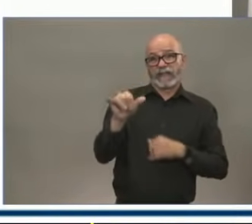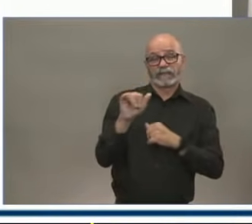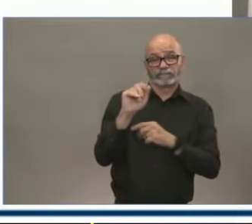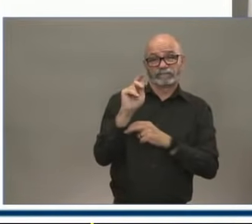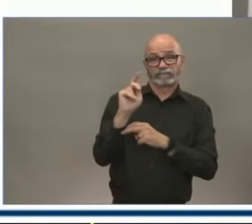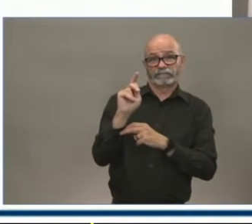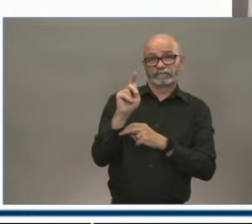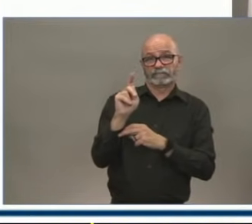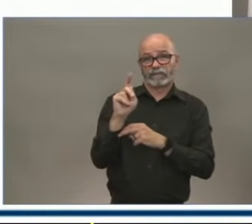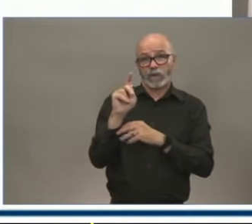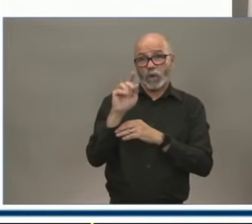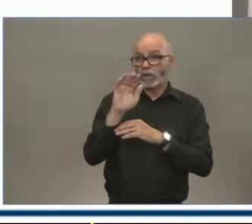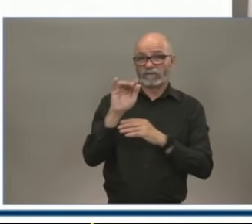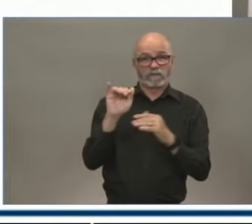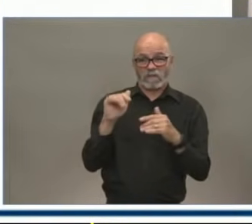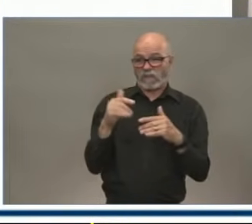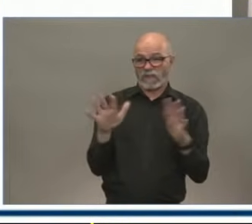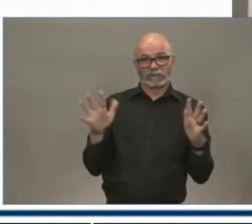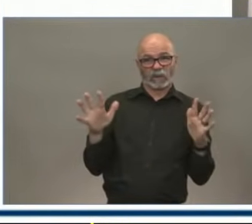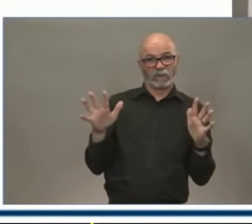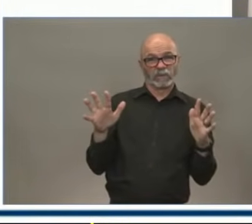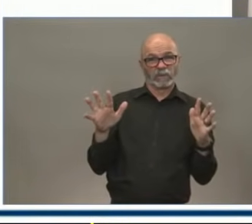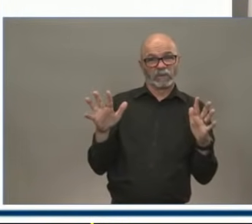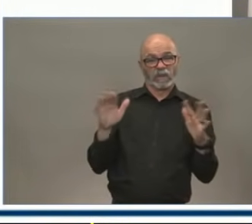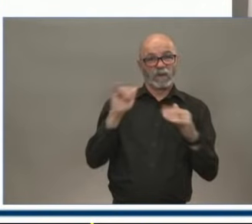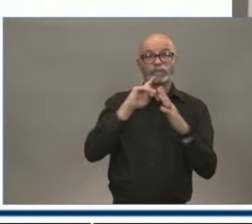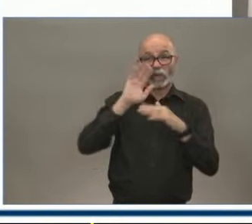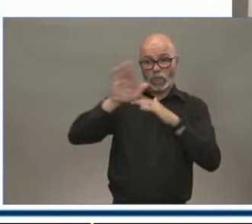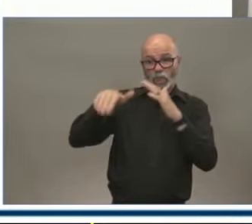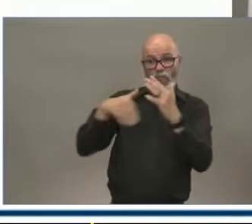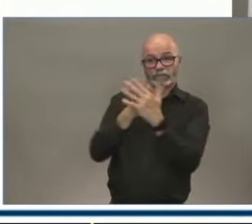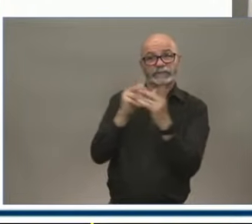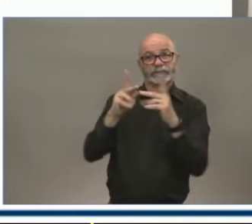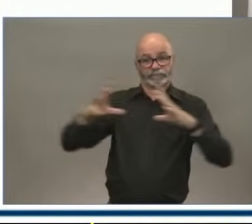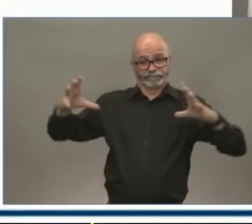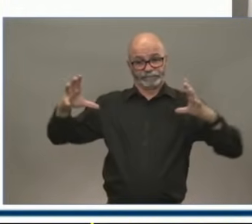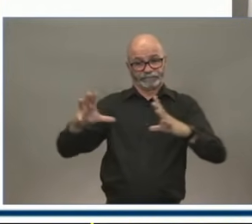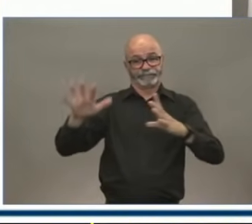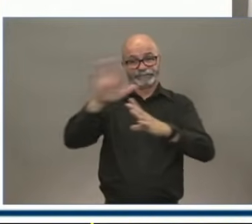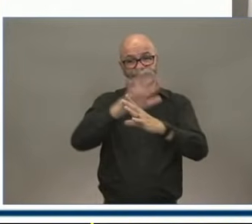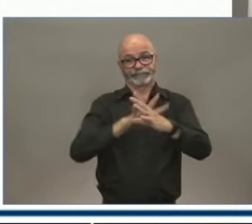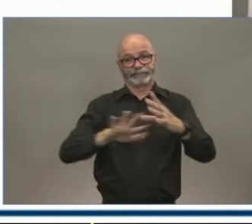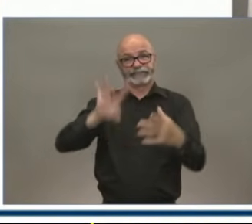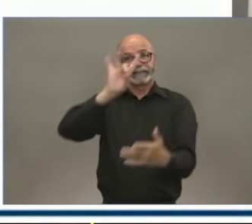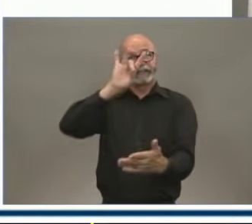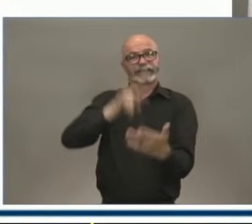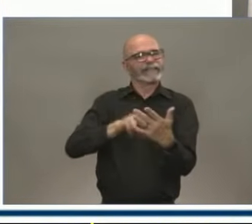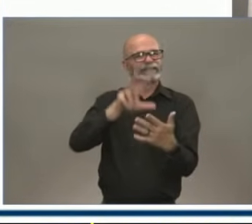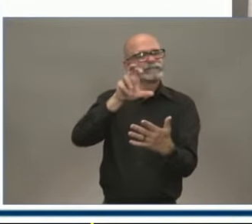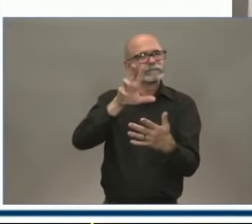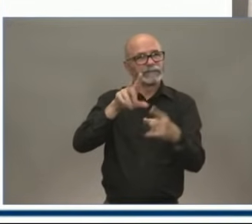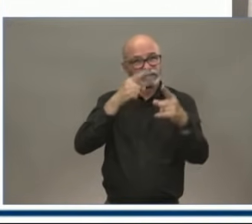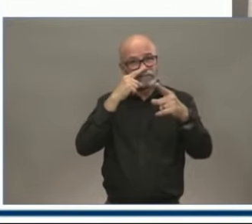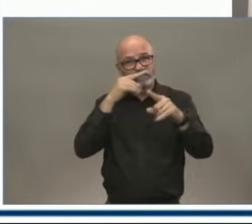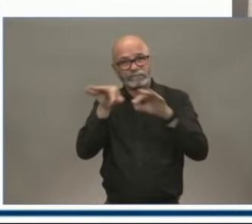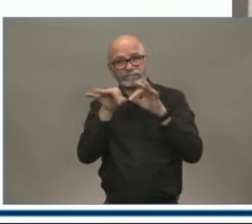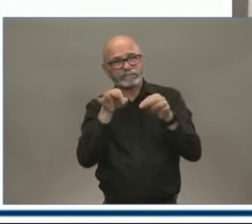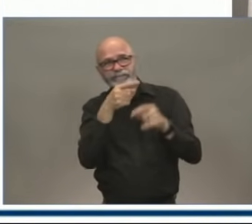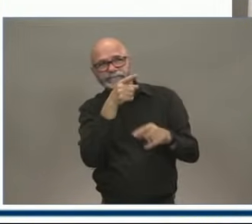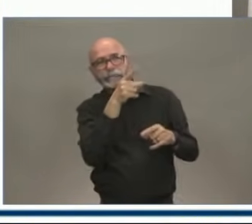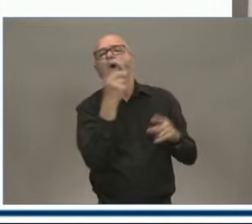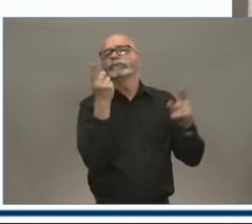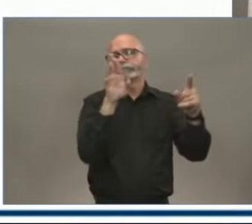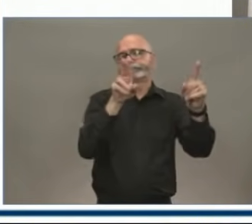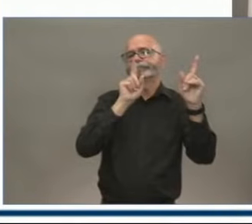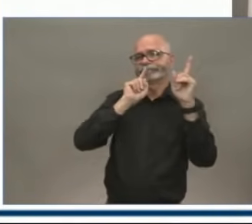all of them? Is that a big percentage, or do you have any feel for that at all? So, I mean, there's no way